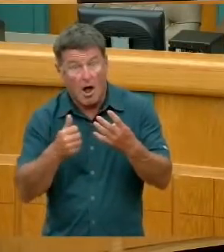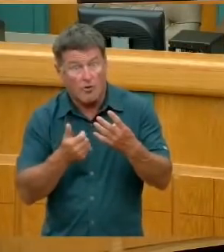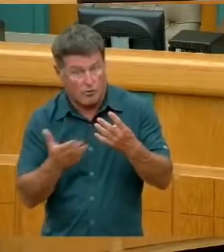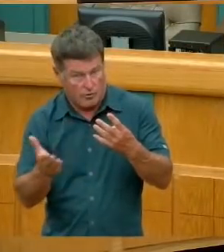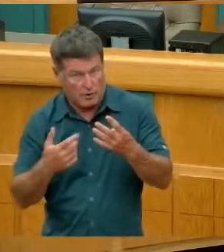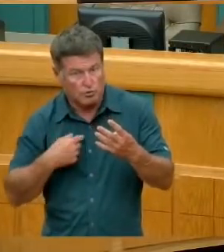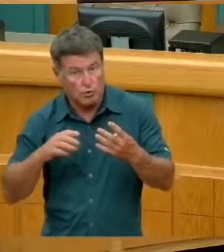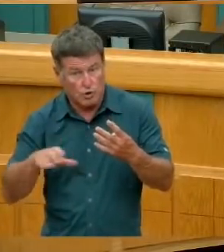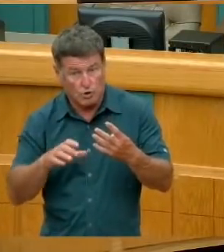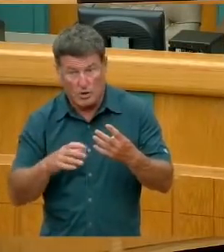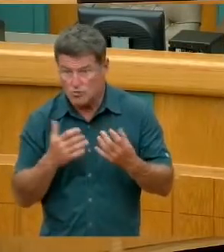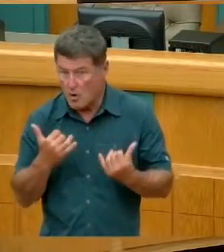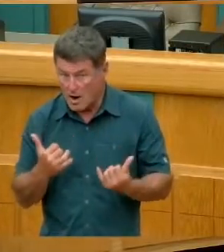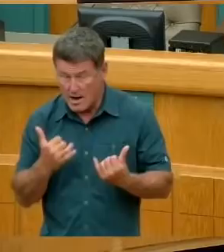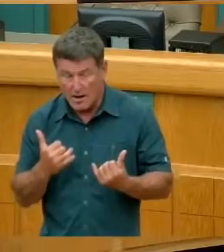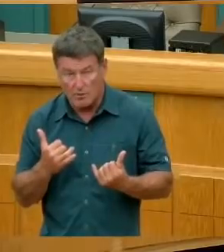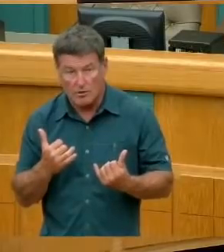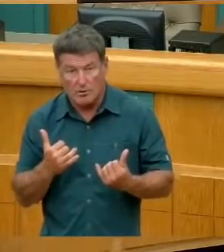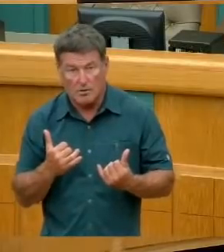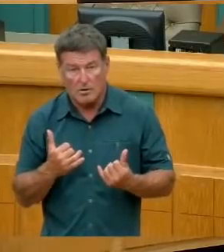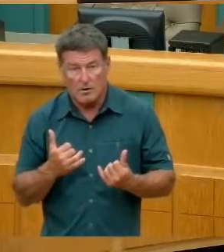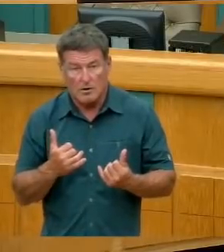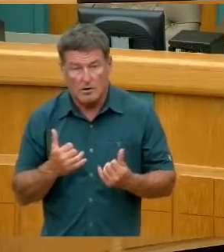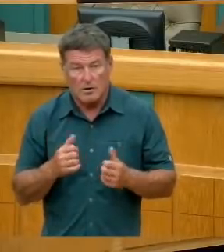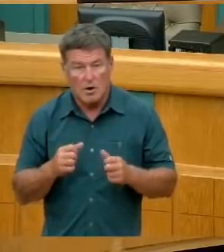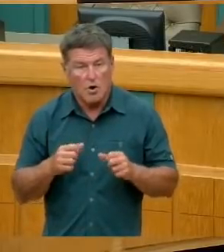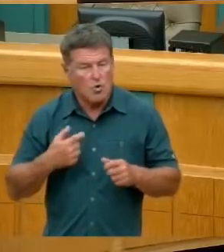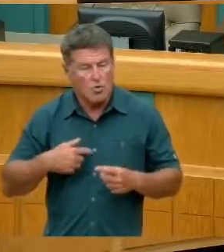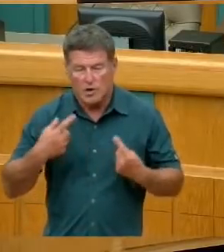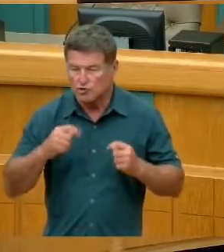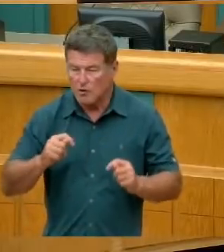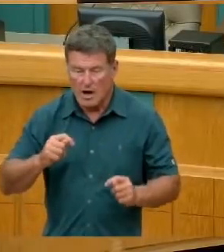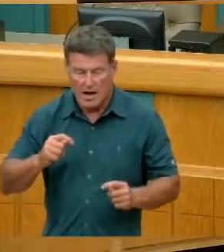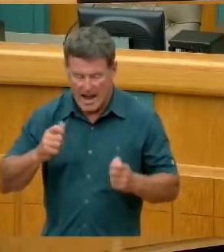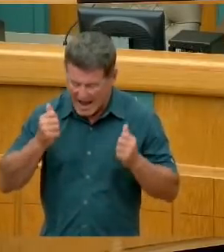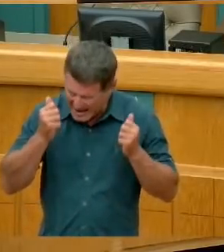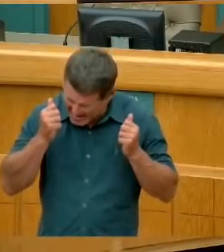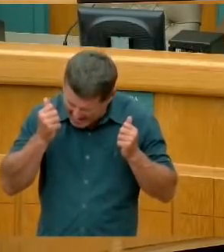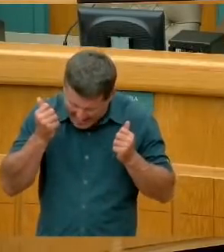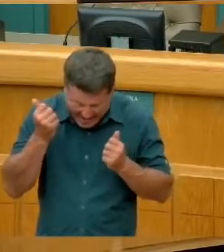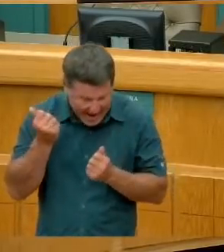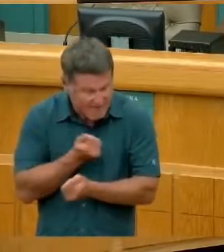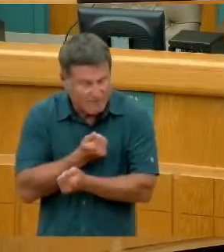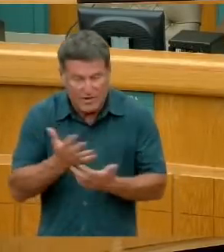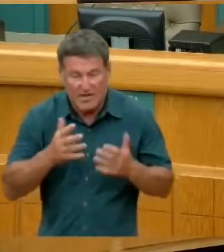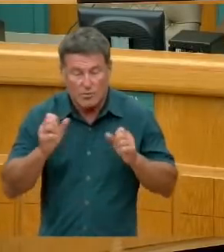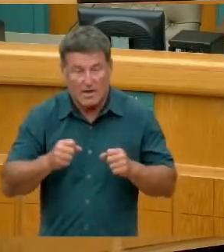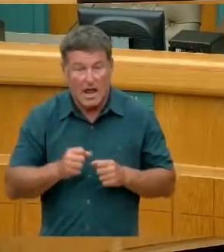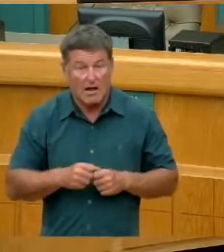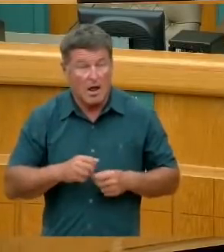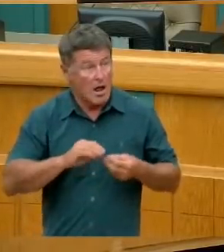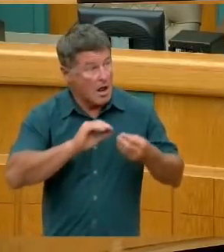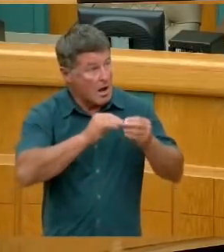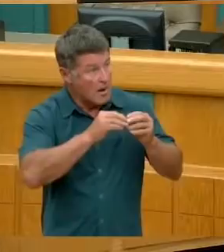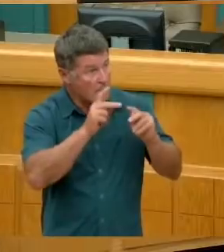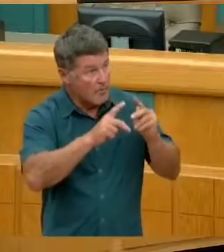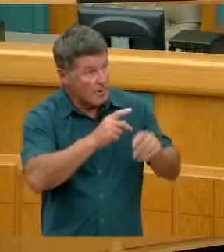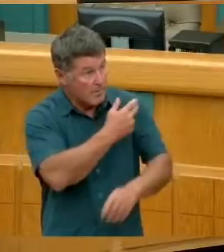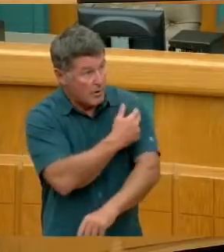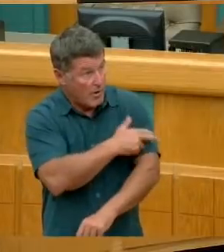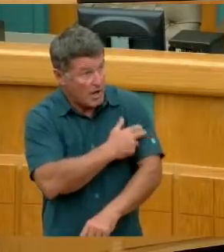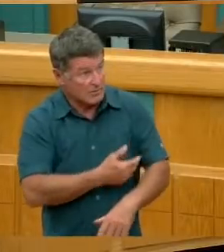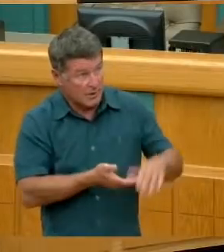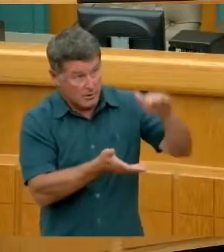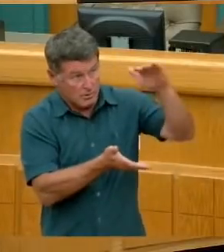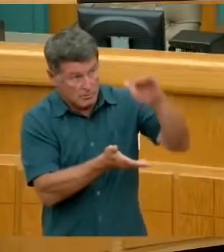and other methods that we are exploring right now to do everything we can to keep those hospitalizations